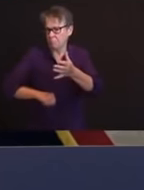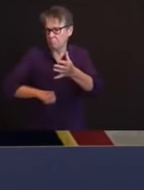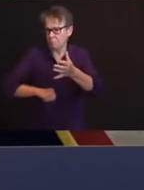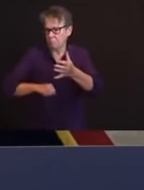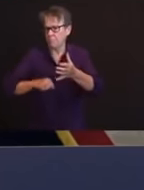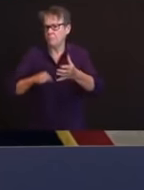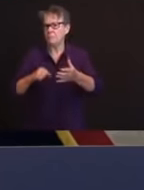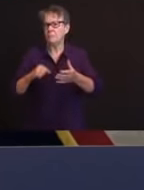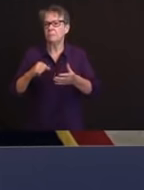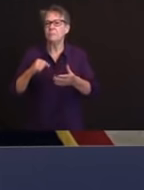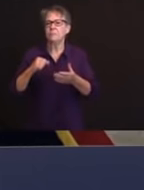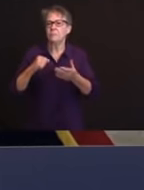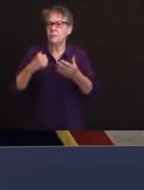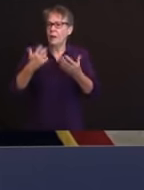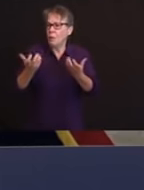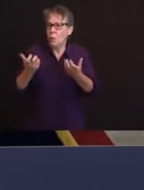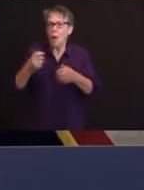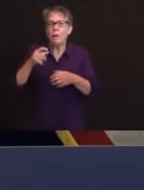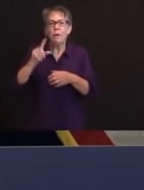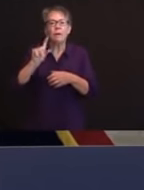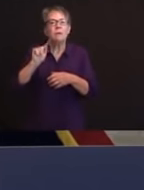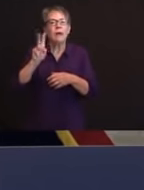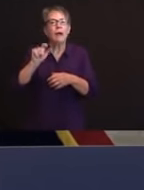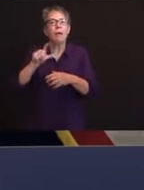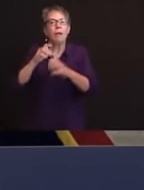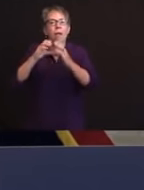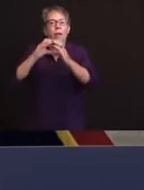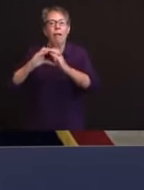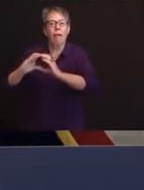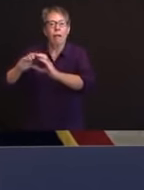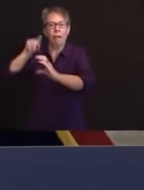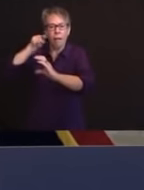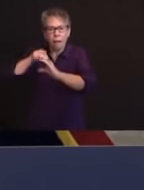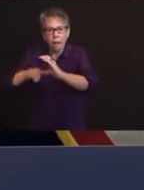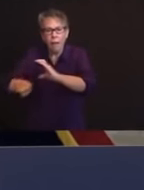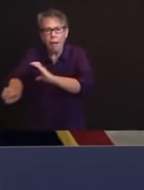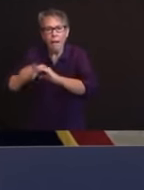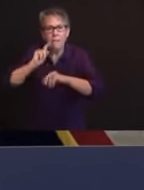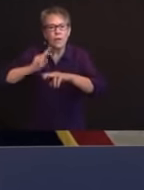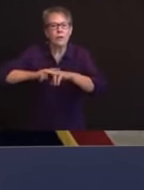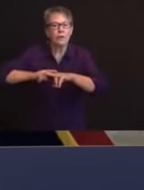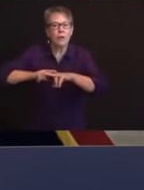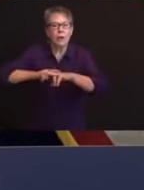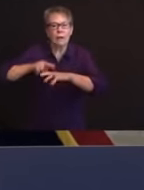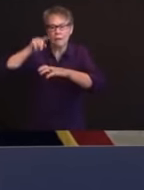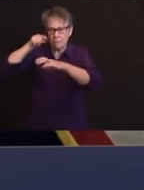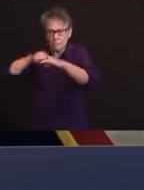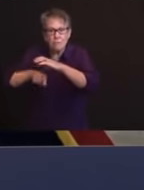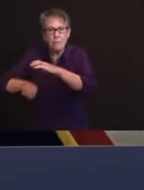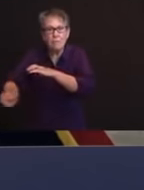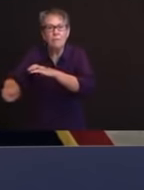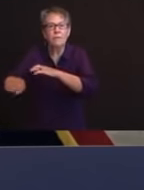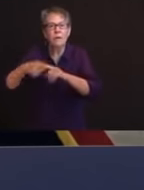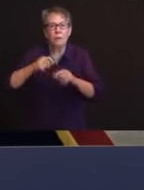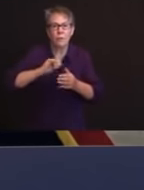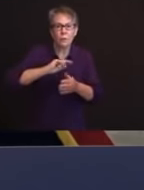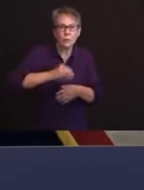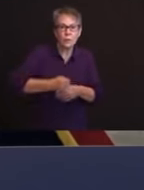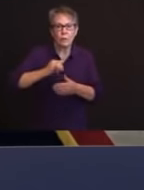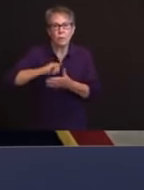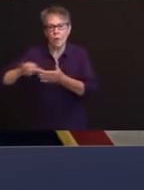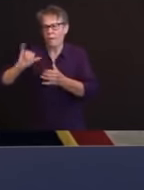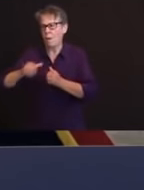tunnels under the Hudson River, whether it's the common ground we have to make sure that those New Jerseyans who are struggling, whether it's